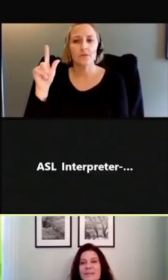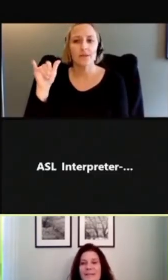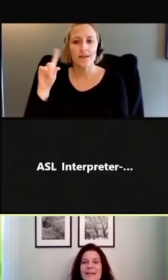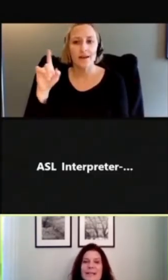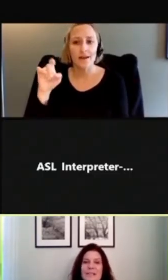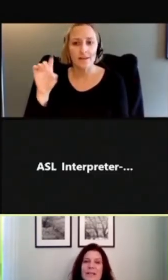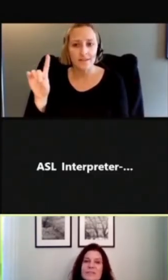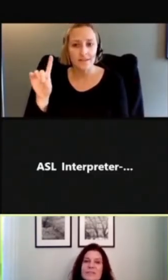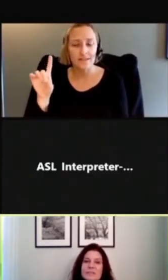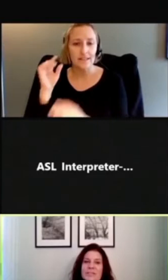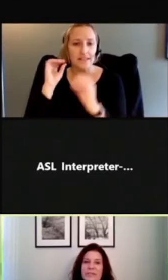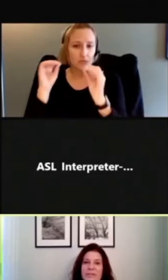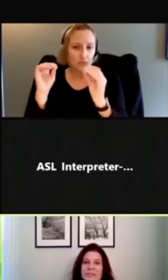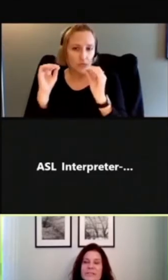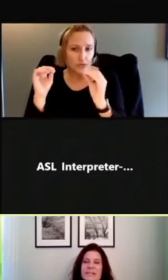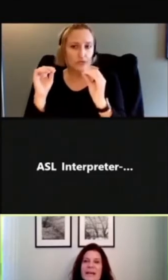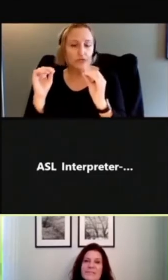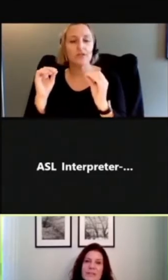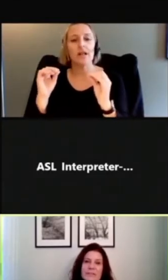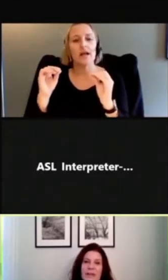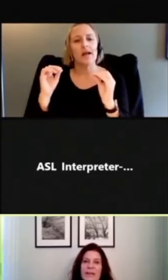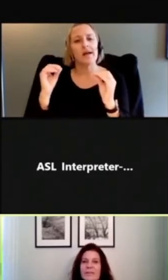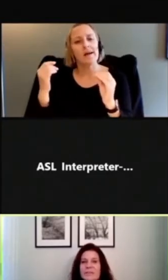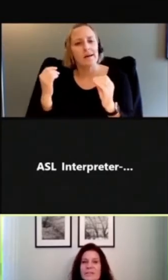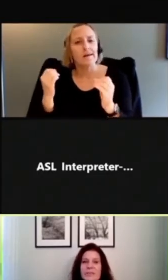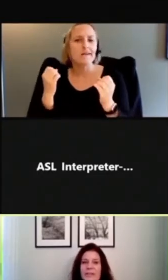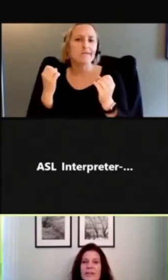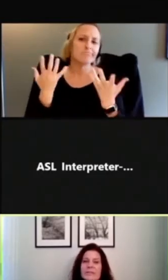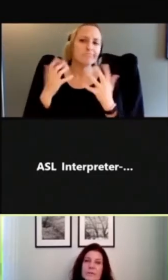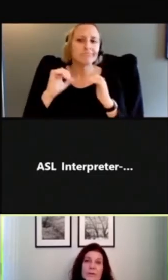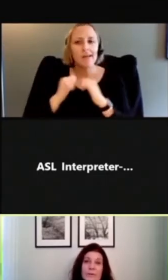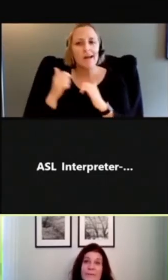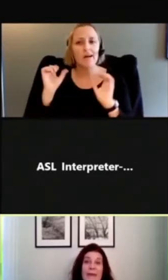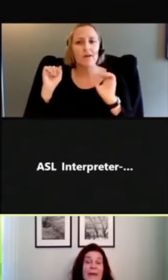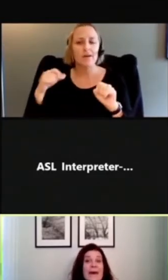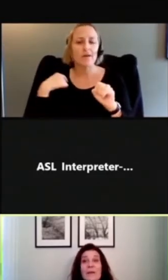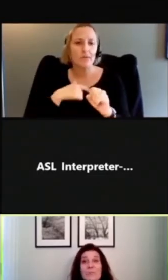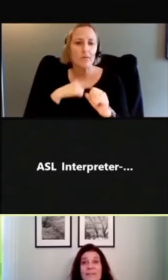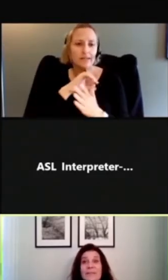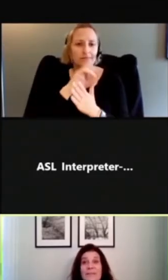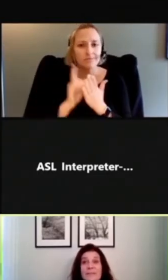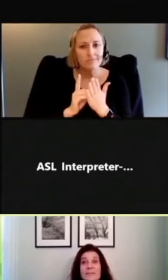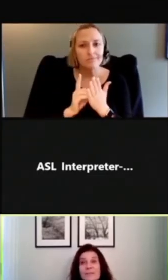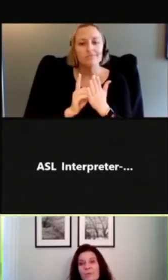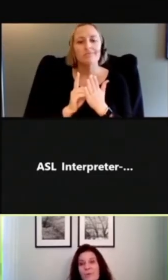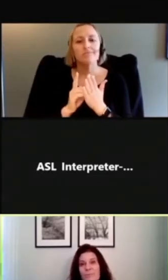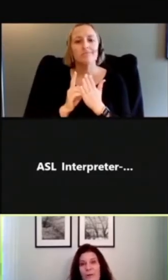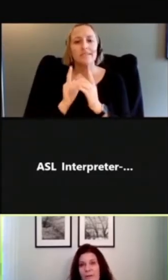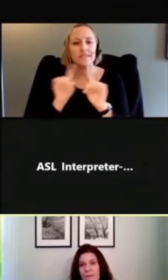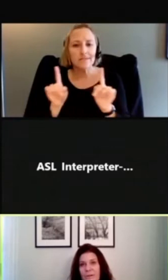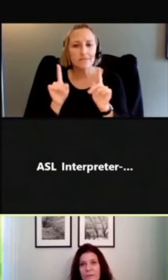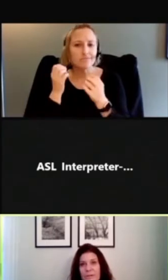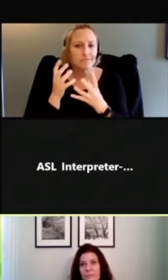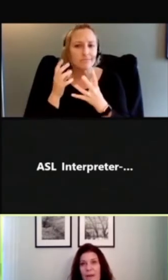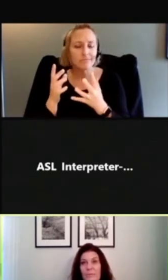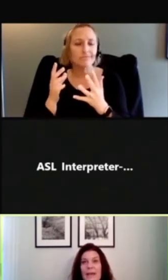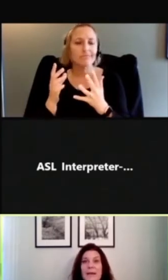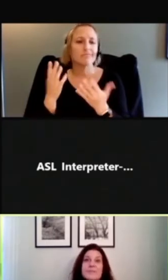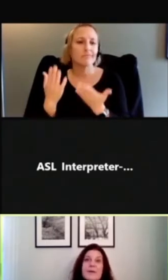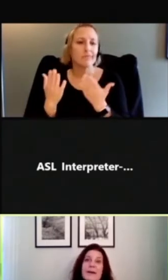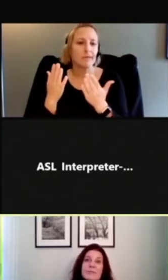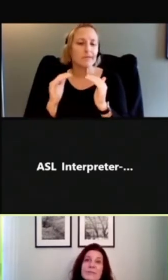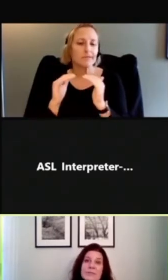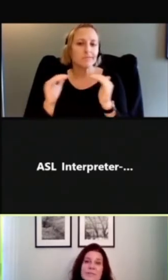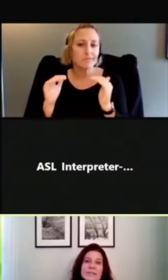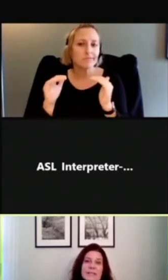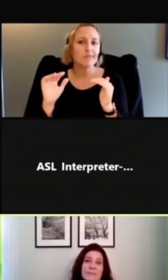how do we design educational materials at a 5th grade or 6th grade level or lower. And I really think this is an important part of health literacy, right? We